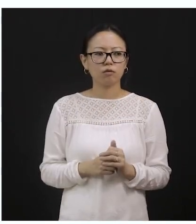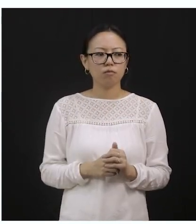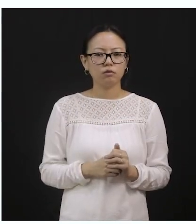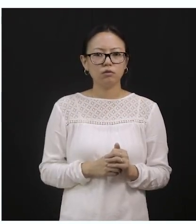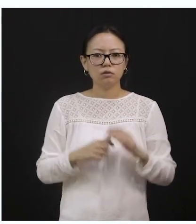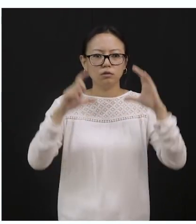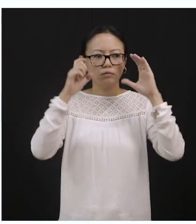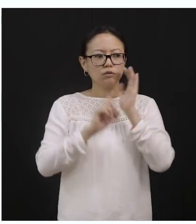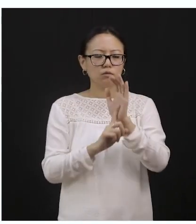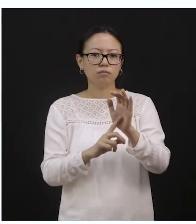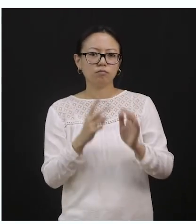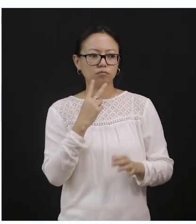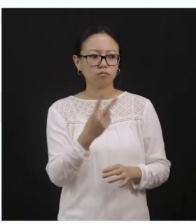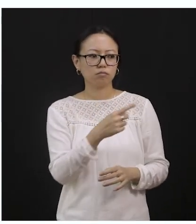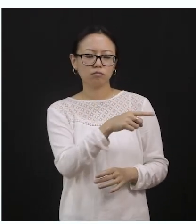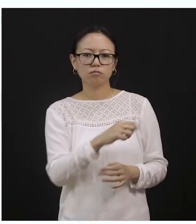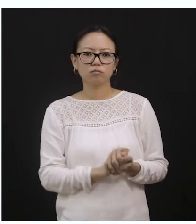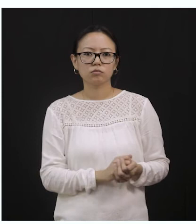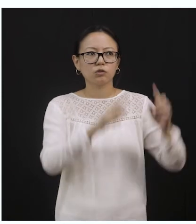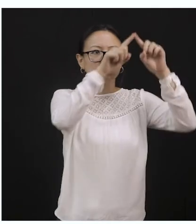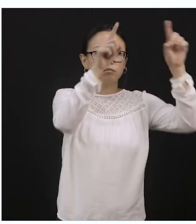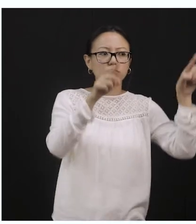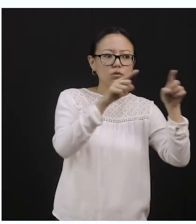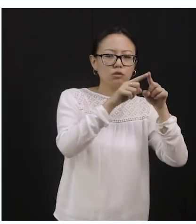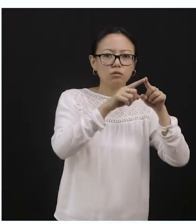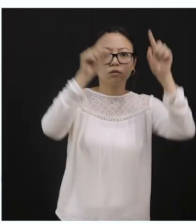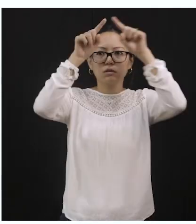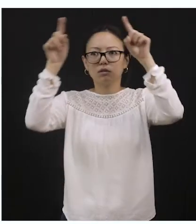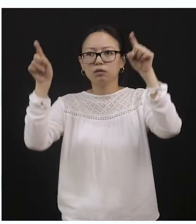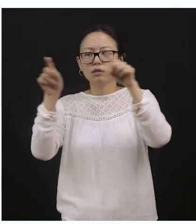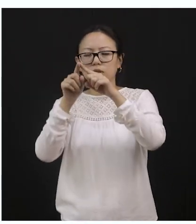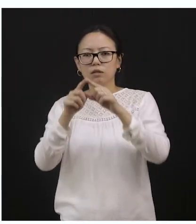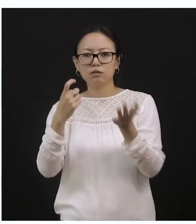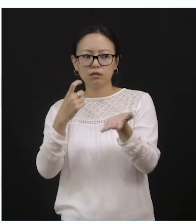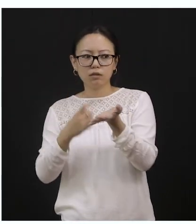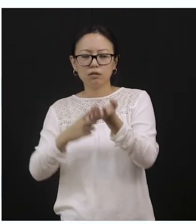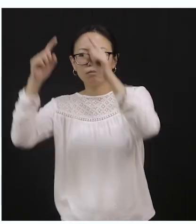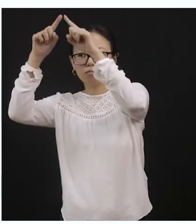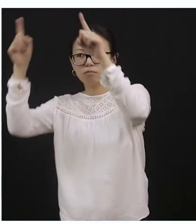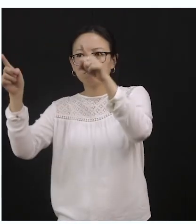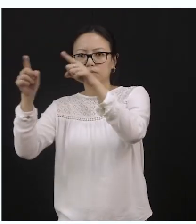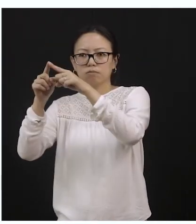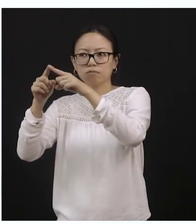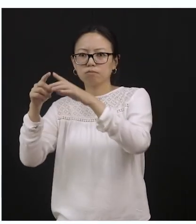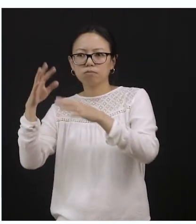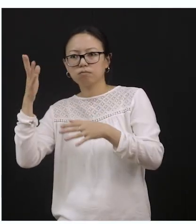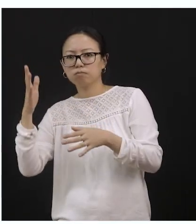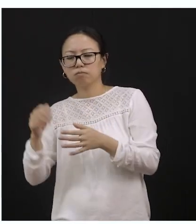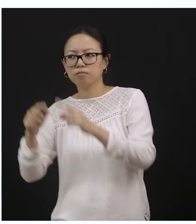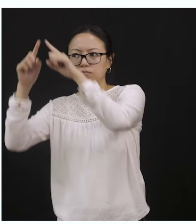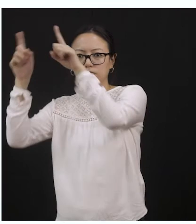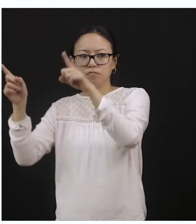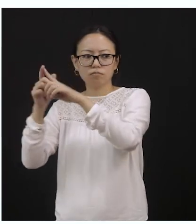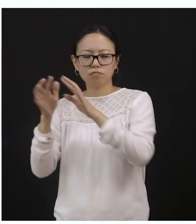R in the box, right? So now you have to tell me the name of this particular insect. And this